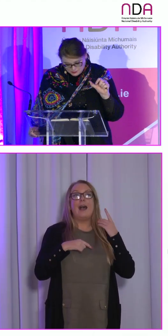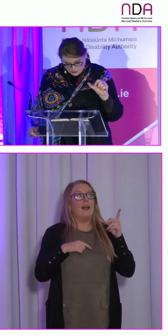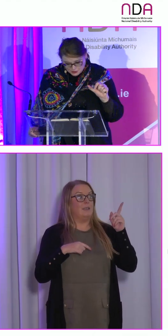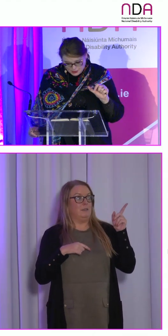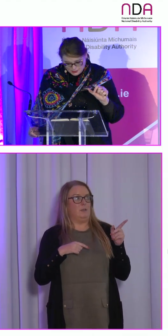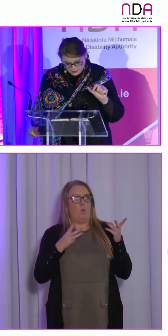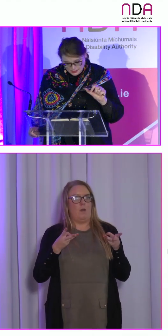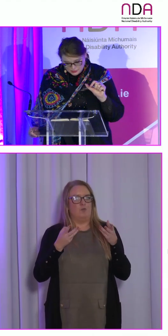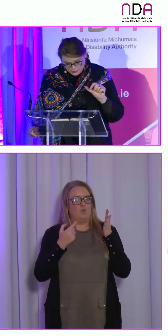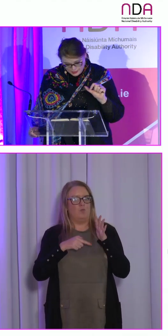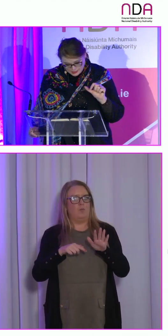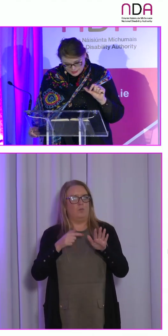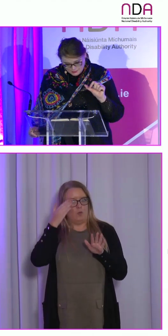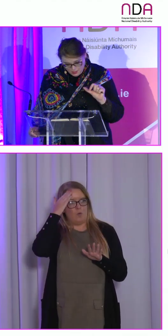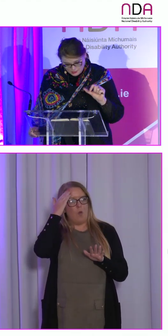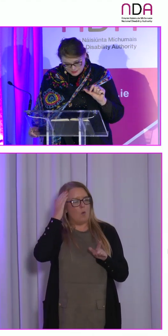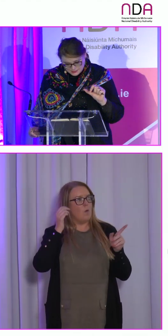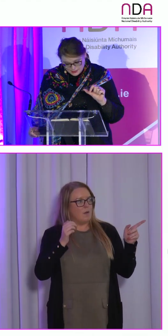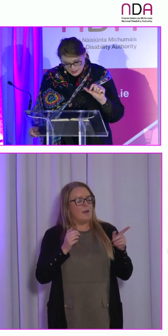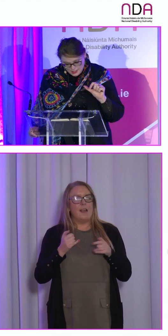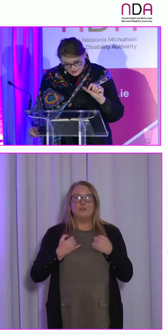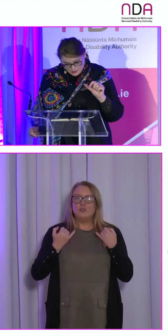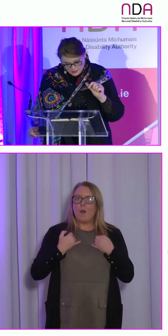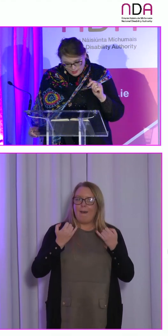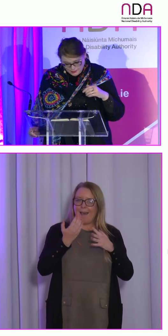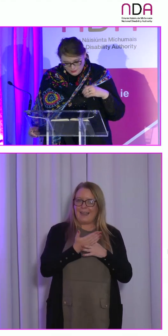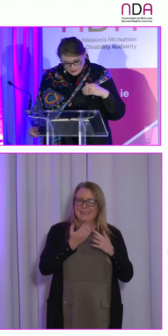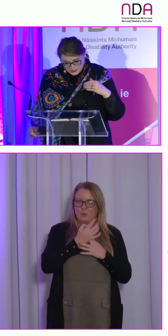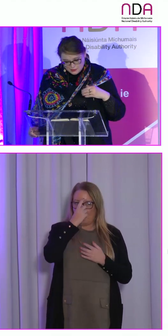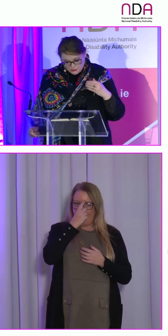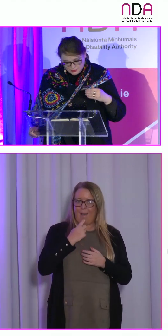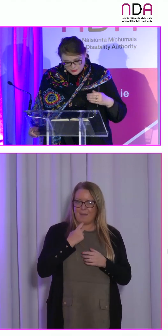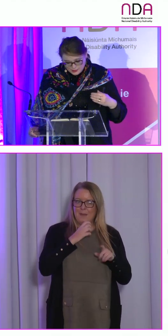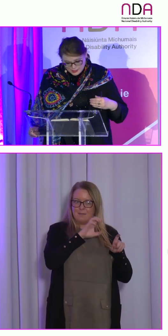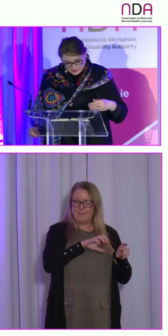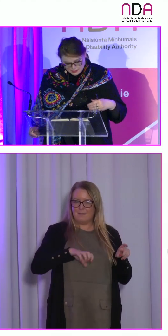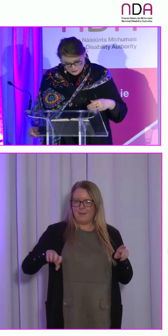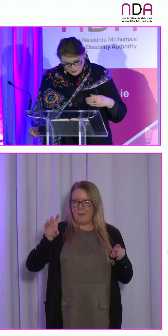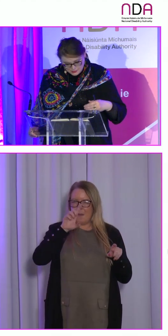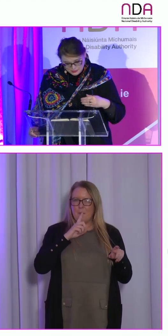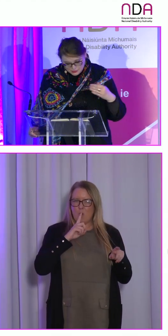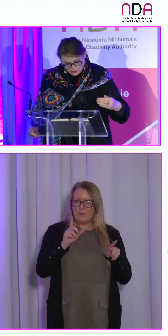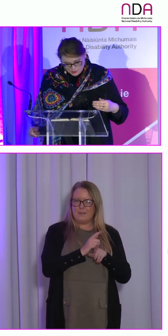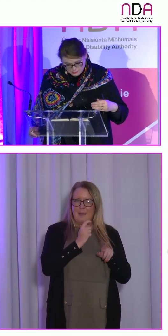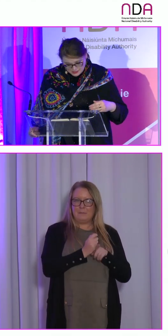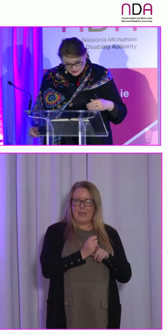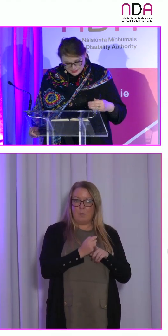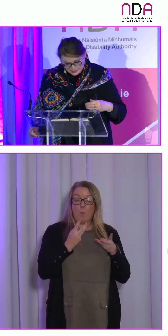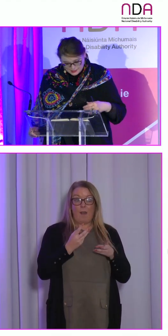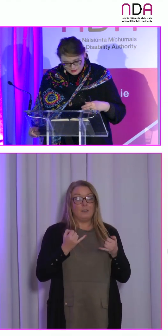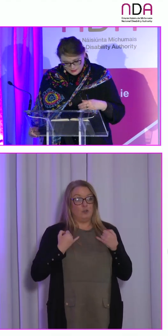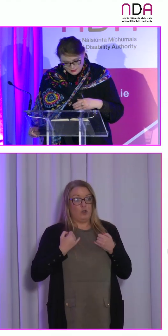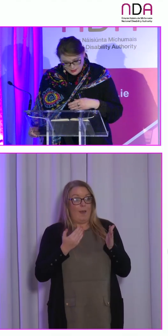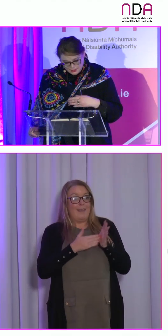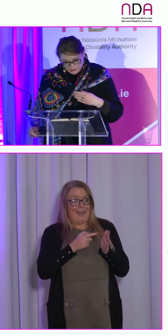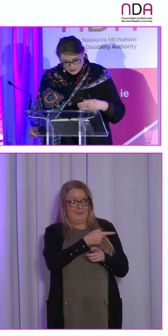want to push, enjoy access to monuments. I think we need to go further than that. We want to enjoy monuments and